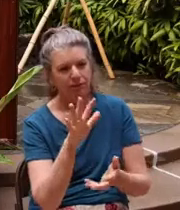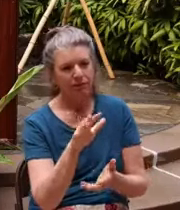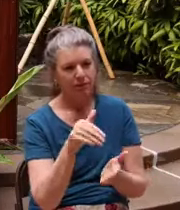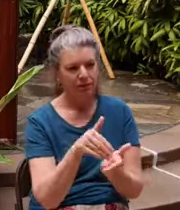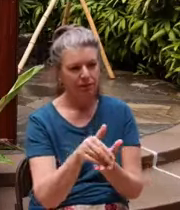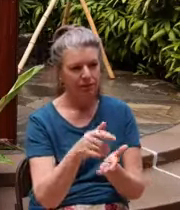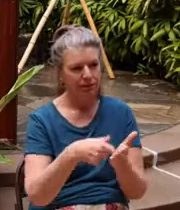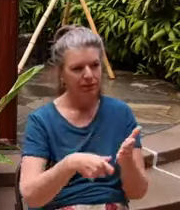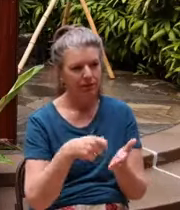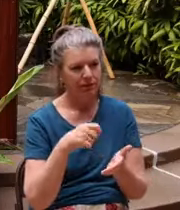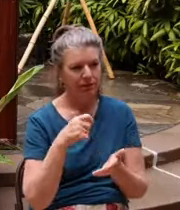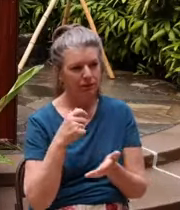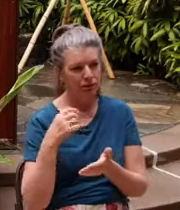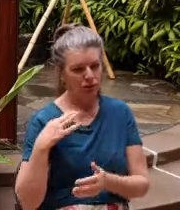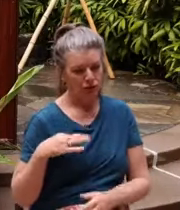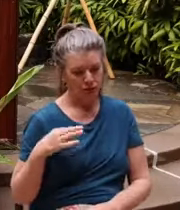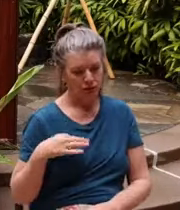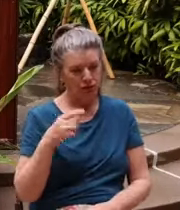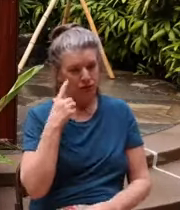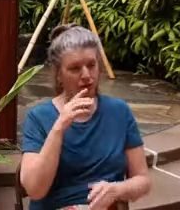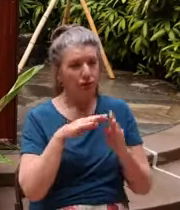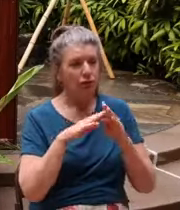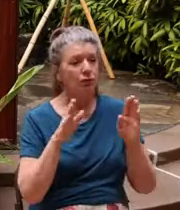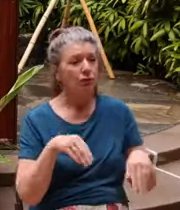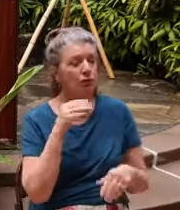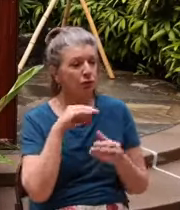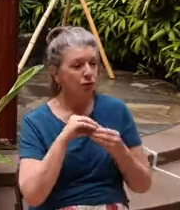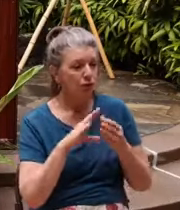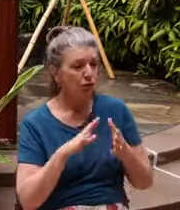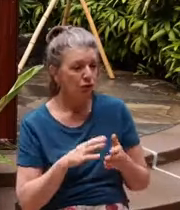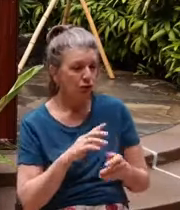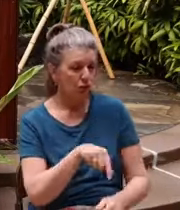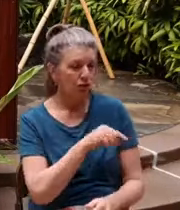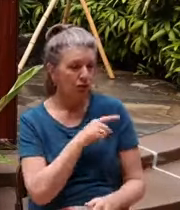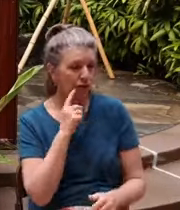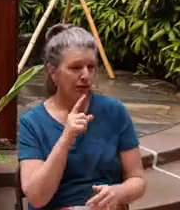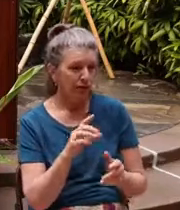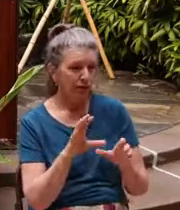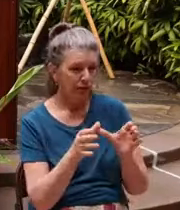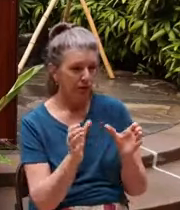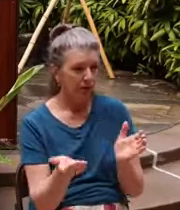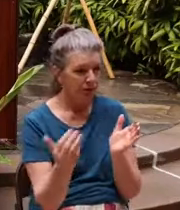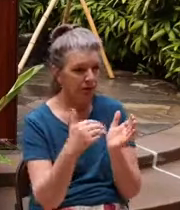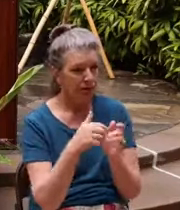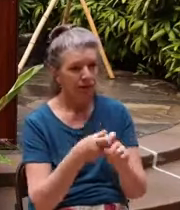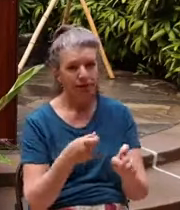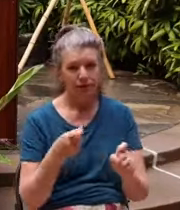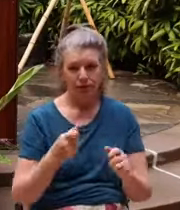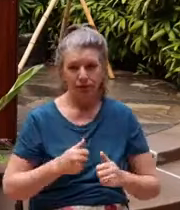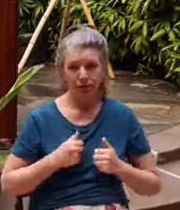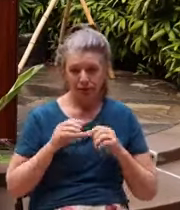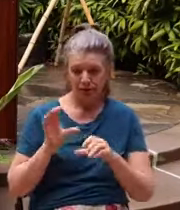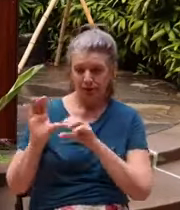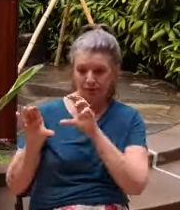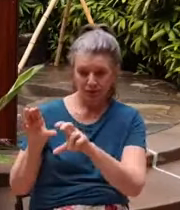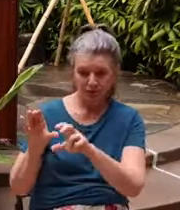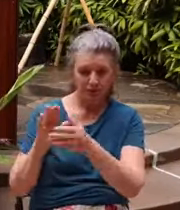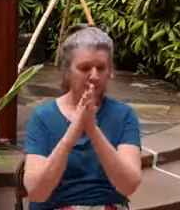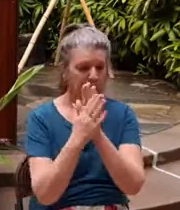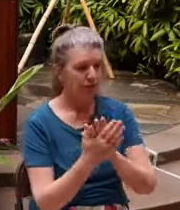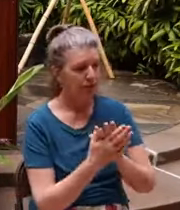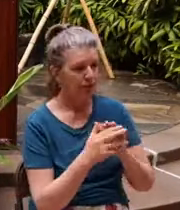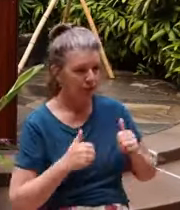credits to homeowners who qualify for reclassification from residential investor to residential.